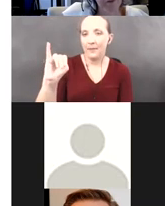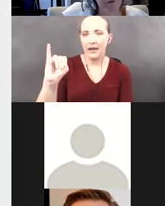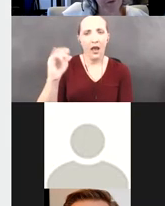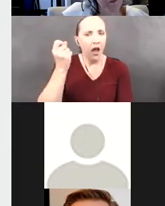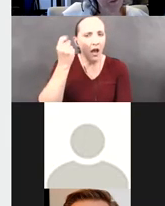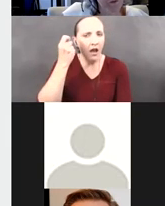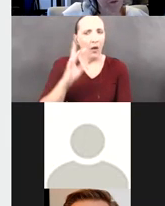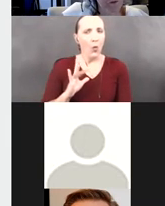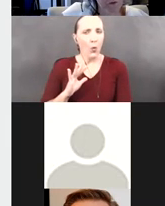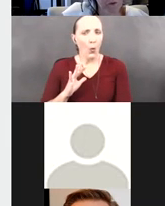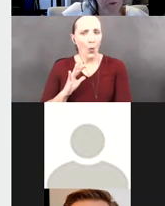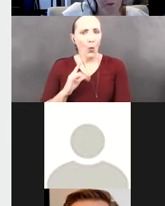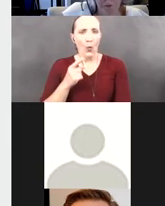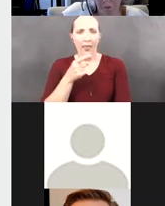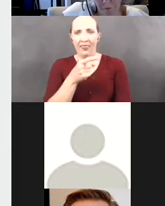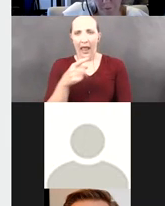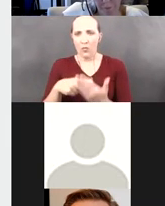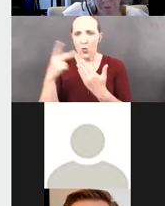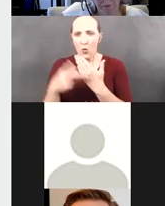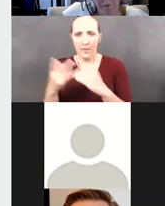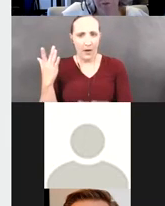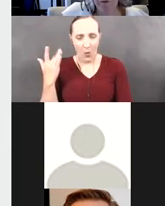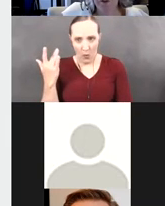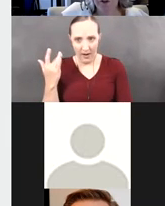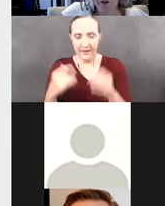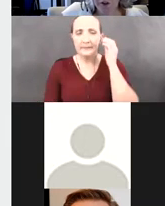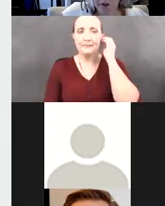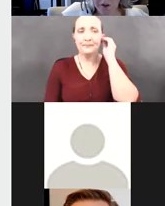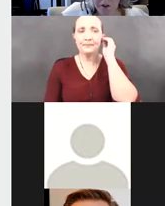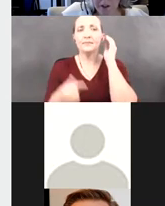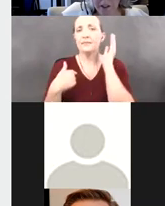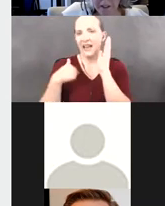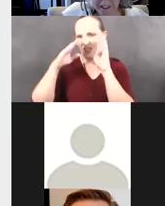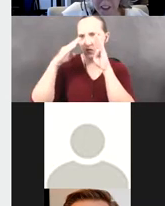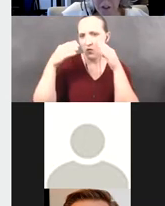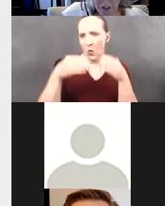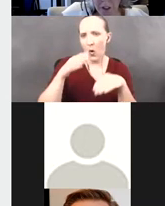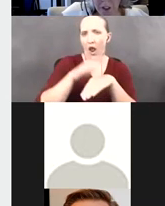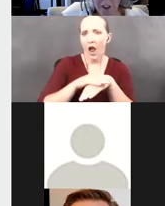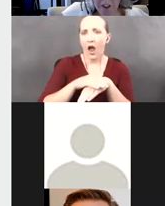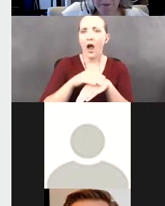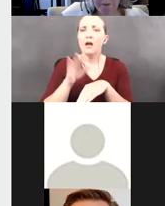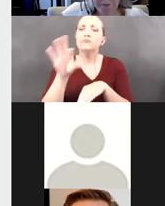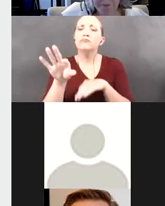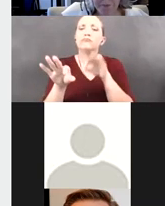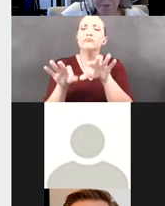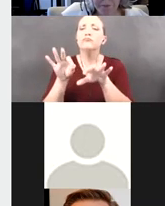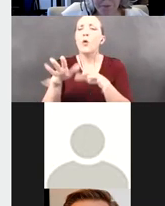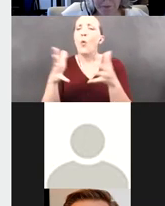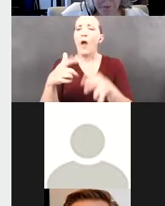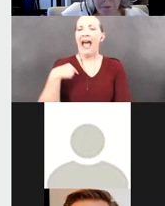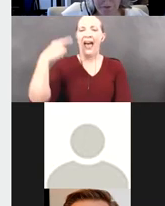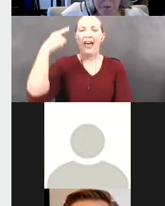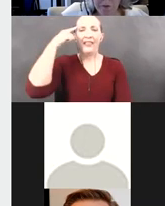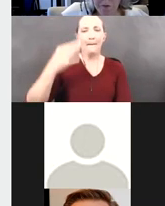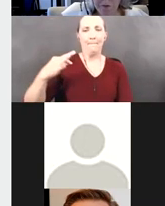that can be Tiene used, muchas but herramientas for muy this útiles, Cami, webinar, que se I'm pueden going to usar, pero focus para on este only a seminario web few that I solo voy think a will be enfocarme en helpful algunos for que yo math.